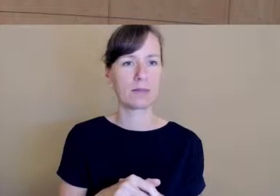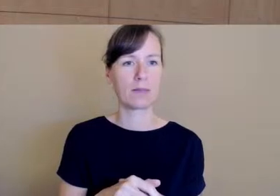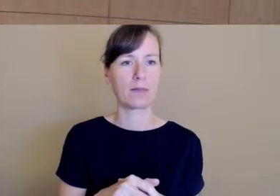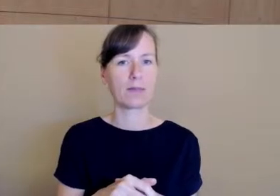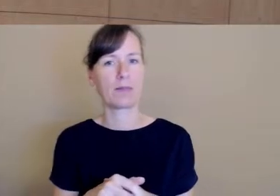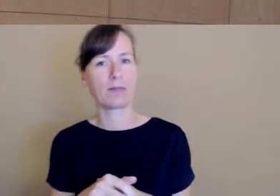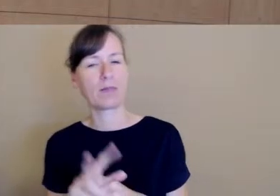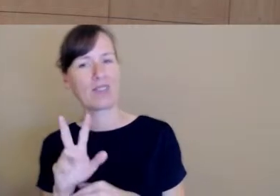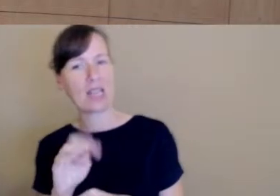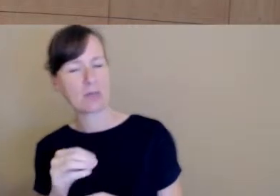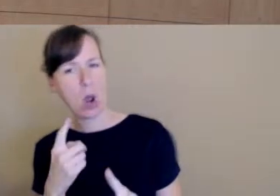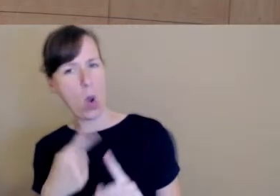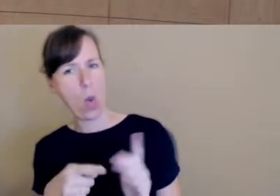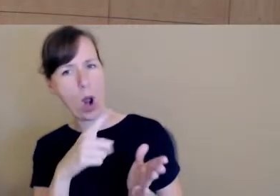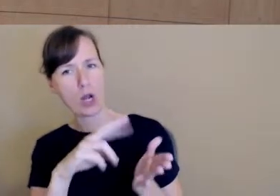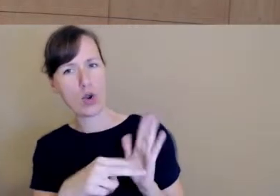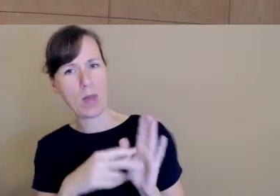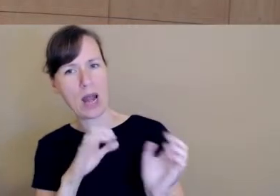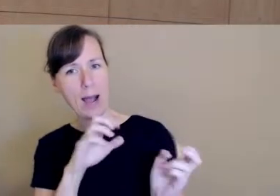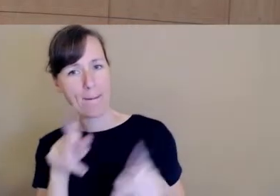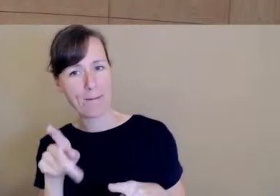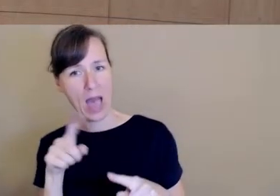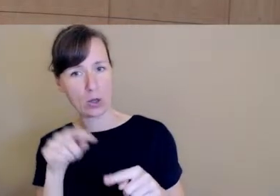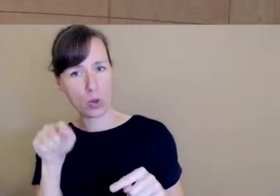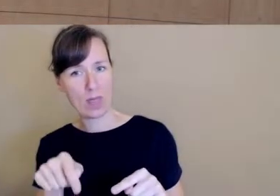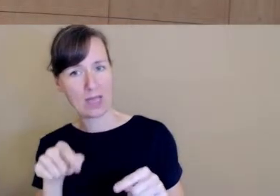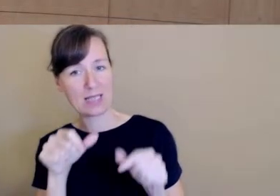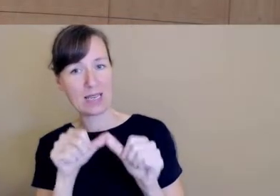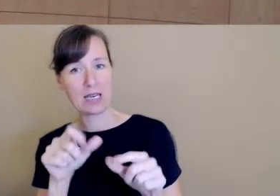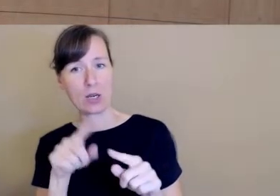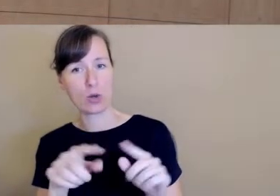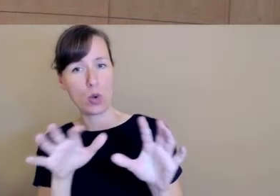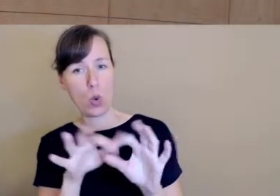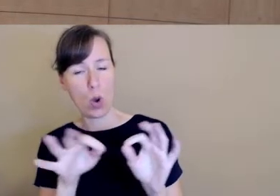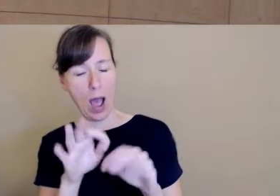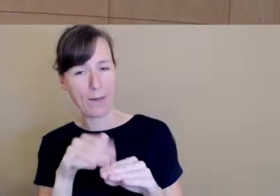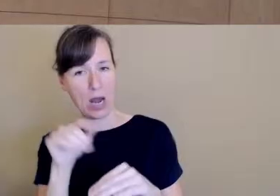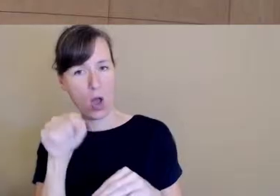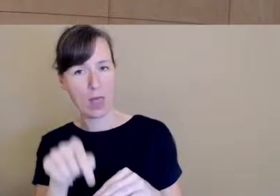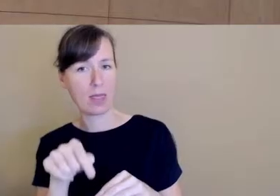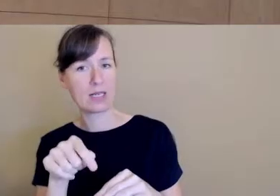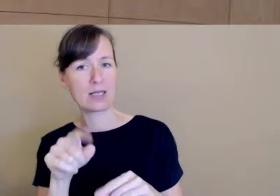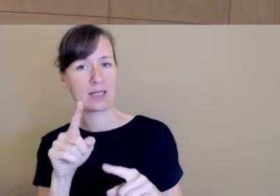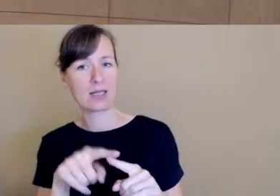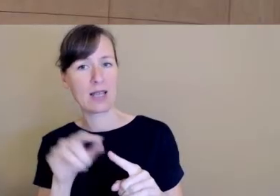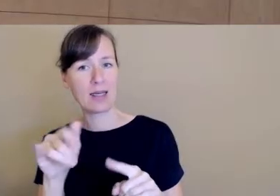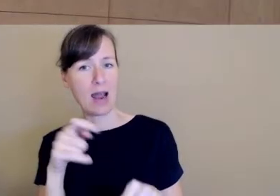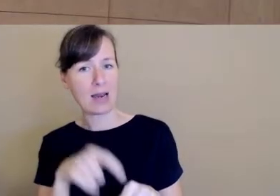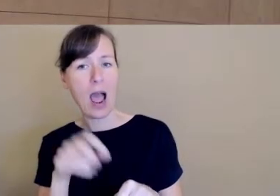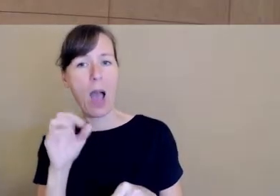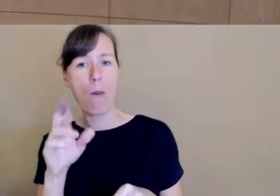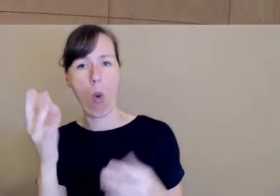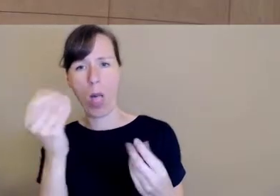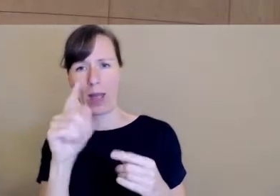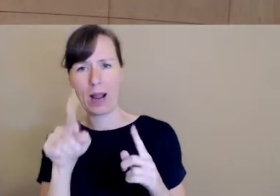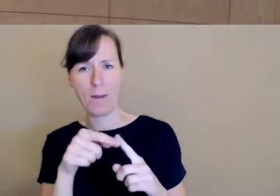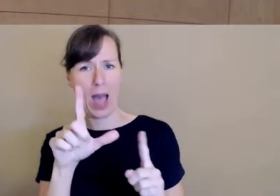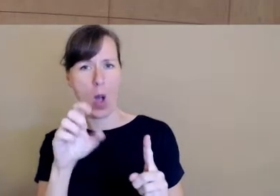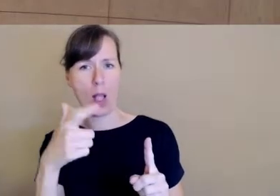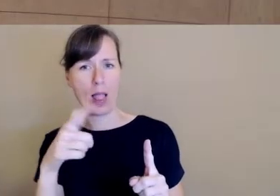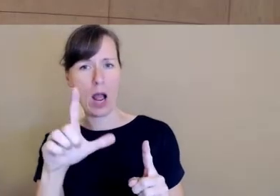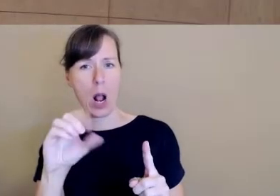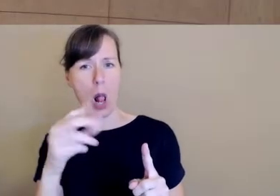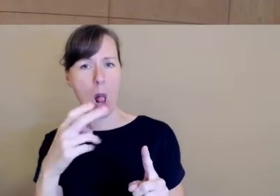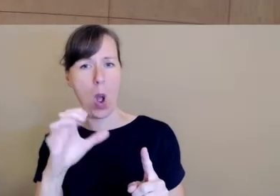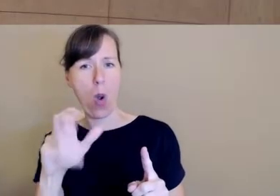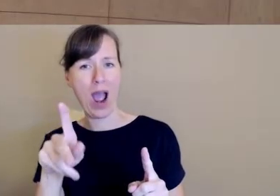by coming back to it? Are we meant to continue to comment on it until then? Are we thinking about Councilmember LeGlowick's idea? What does